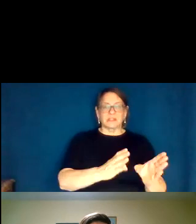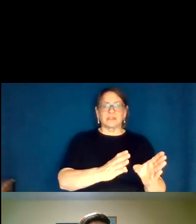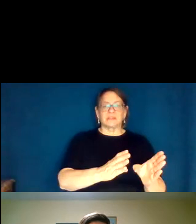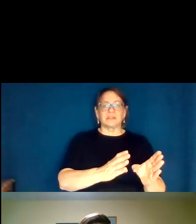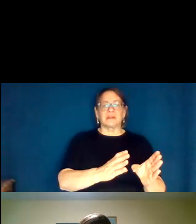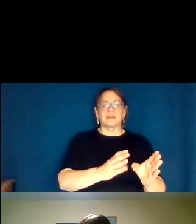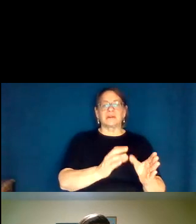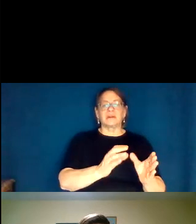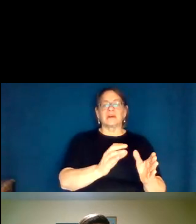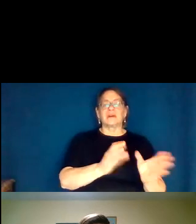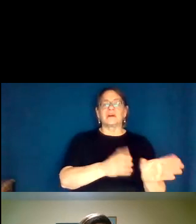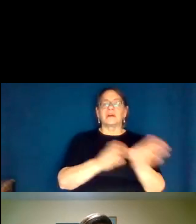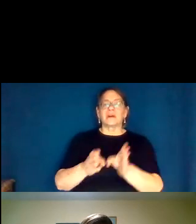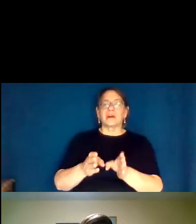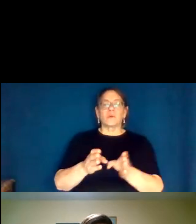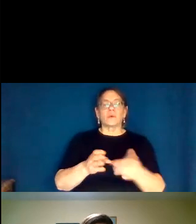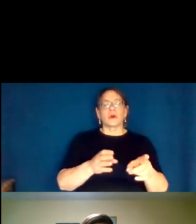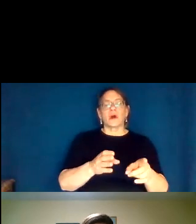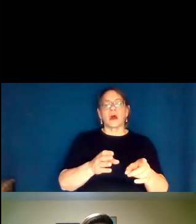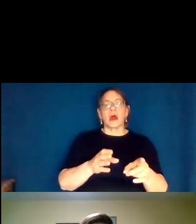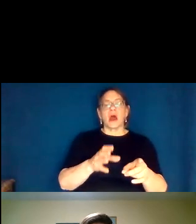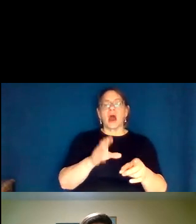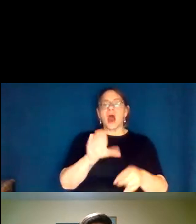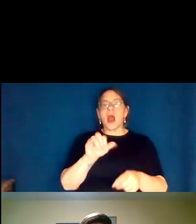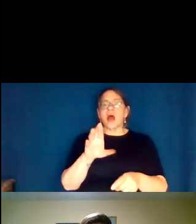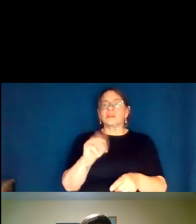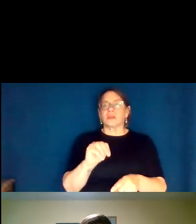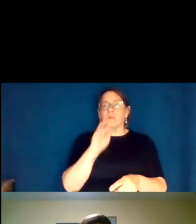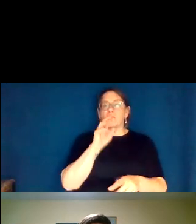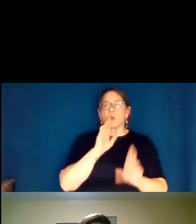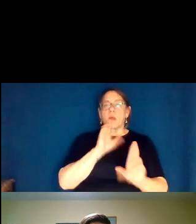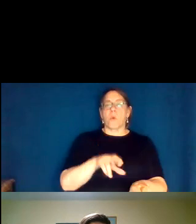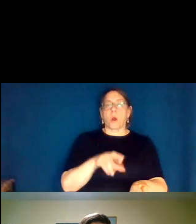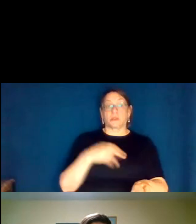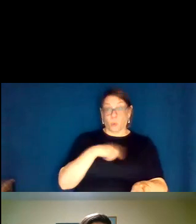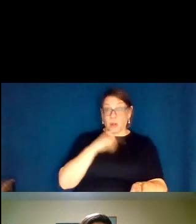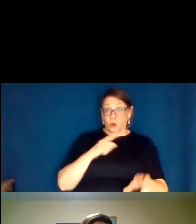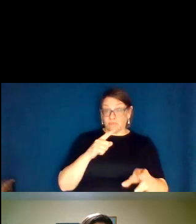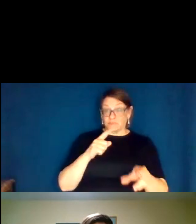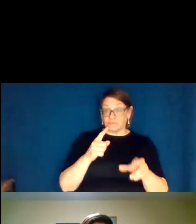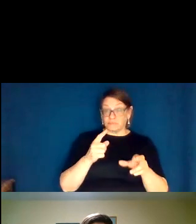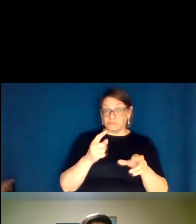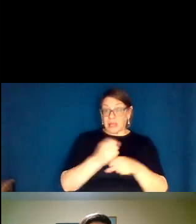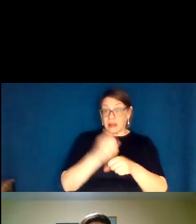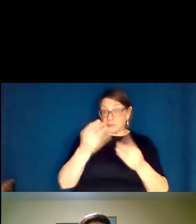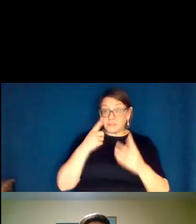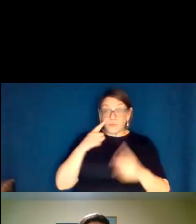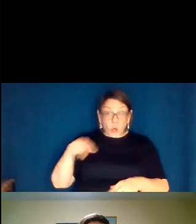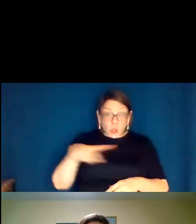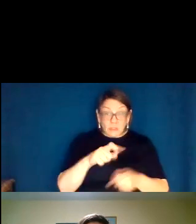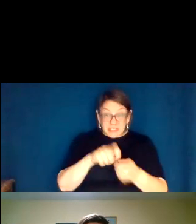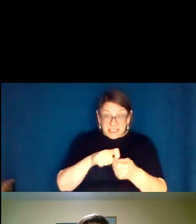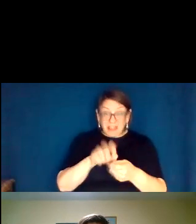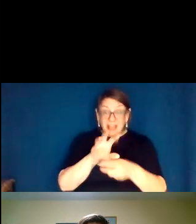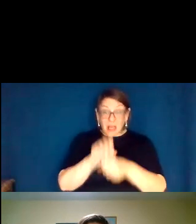extracts, custom reports, which is something we could explore with this group, and interactive dashboards.